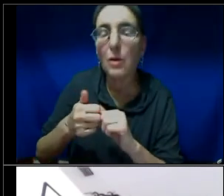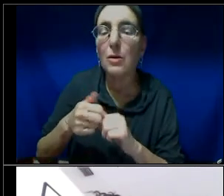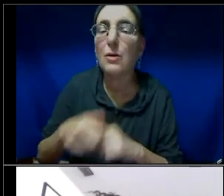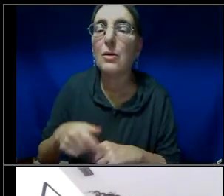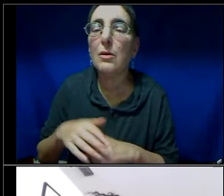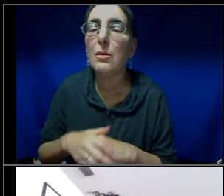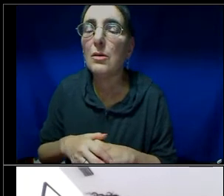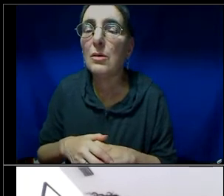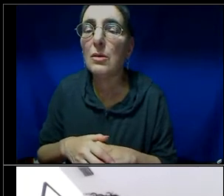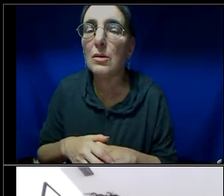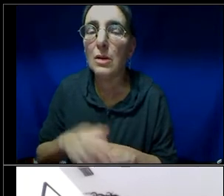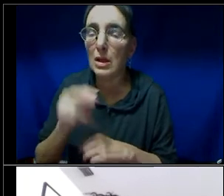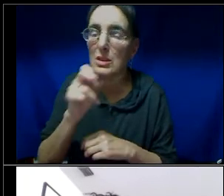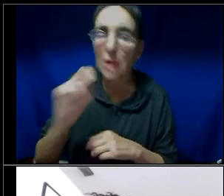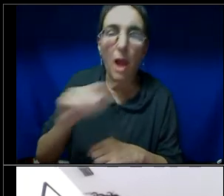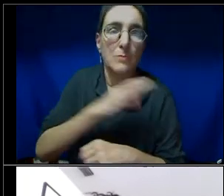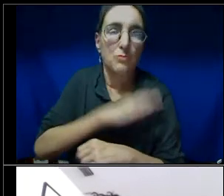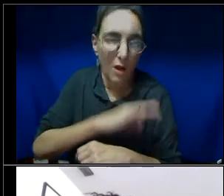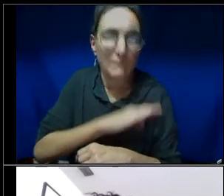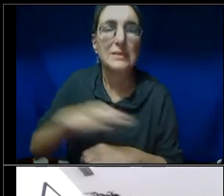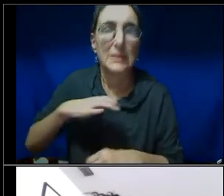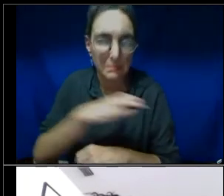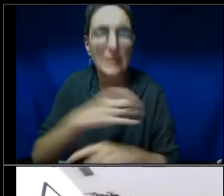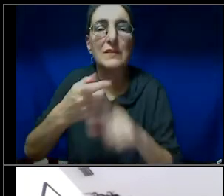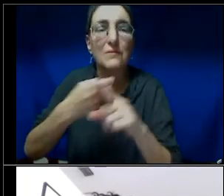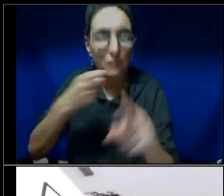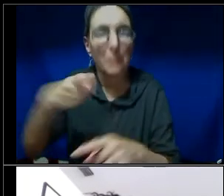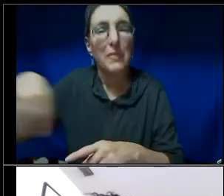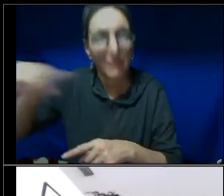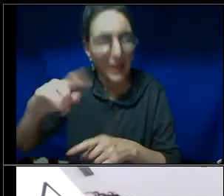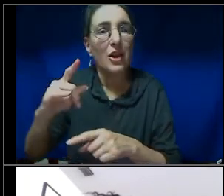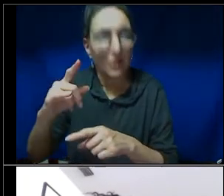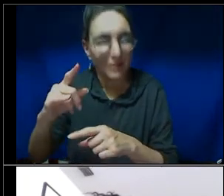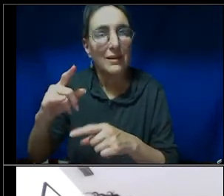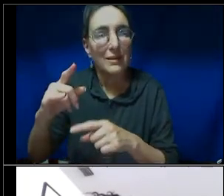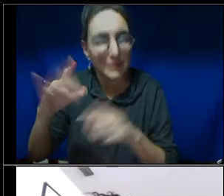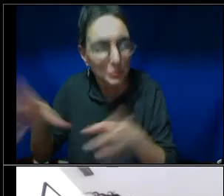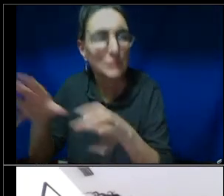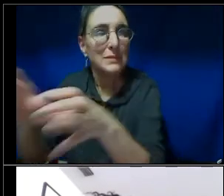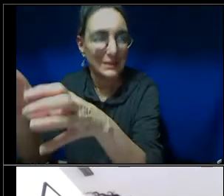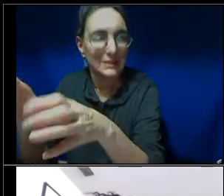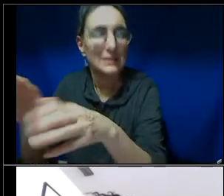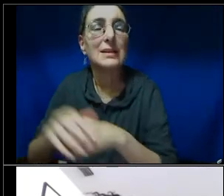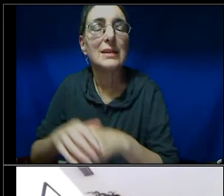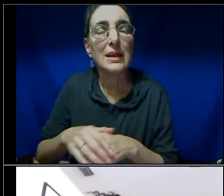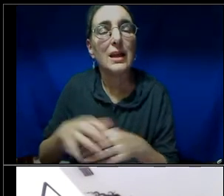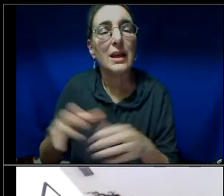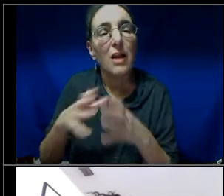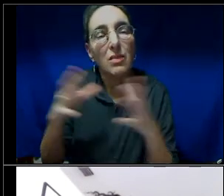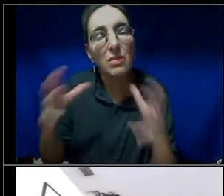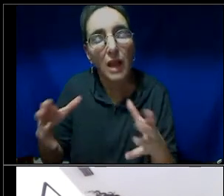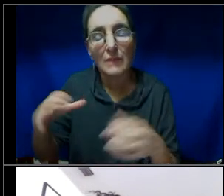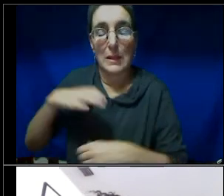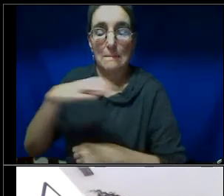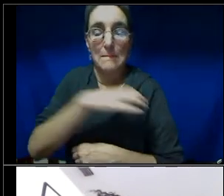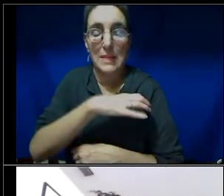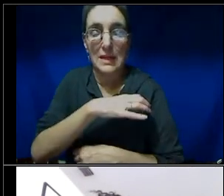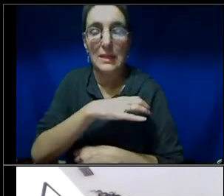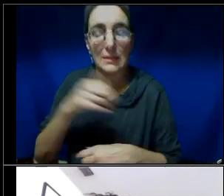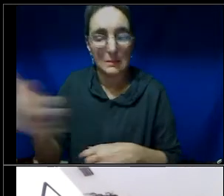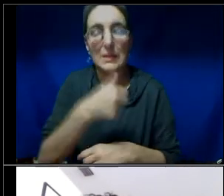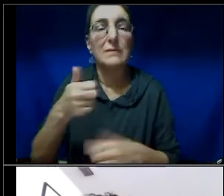these committees came from that movement in time immemorial, and a lot of those committees have become ways